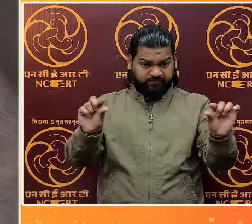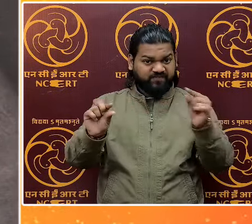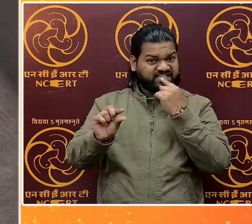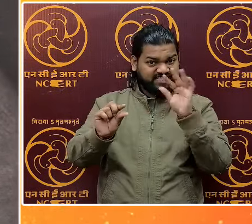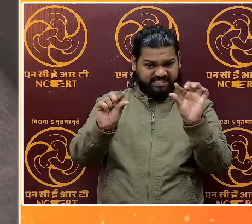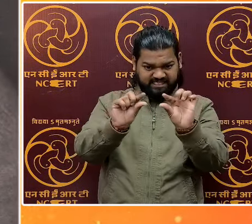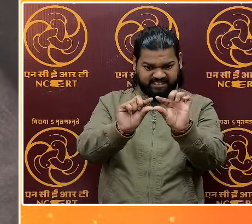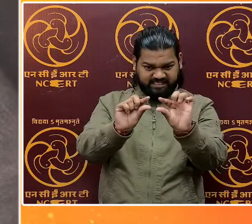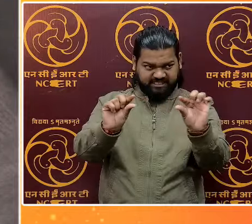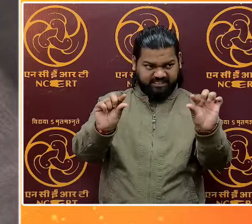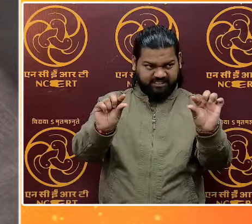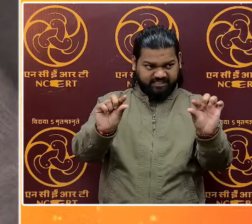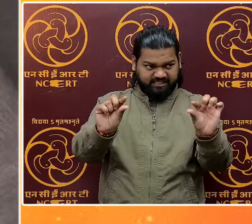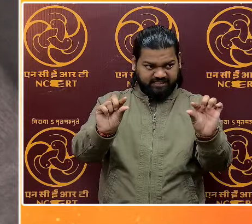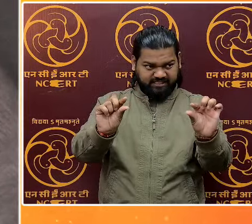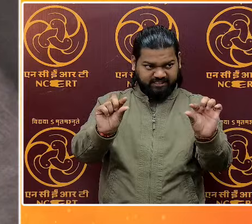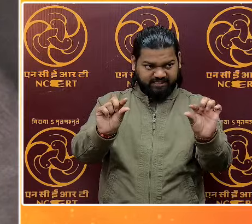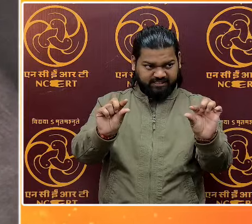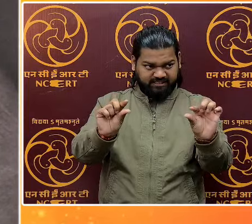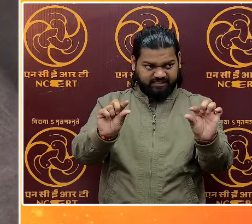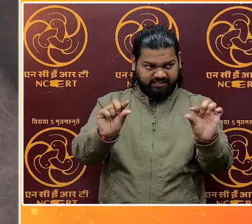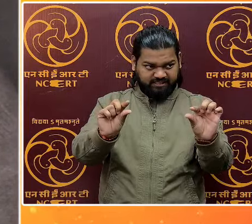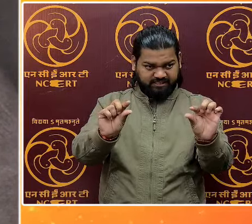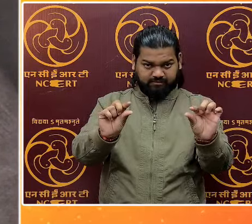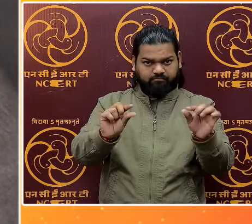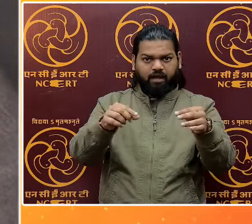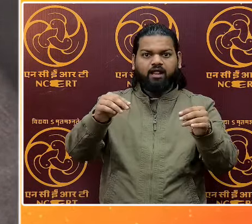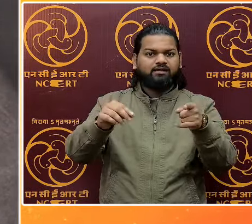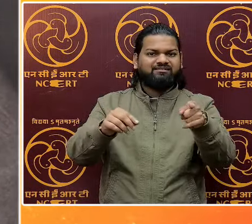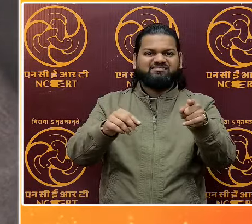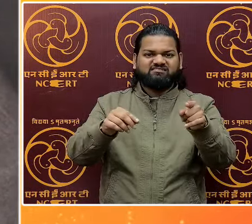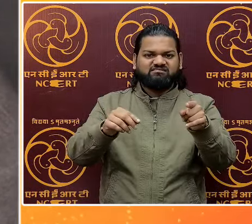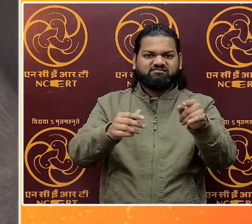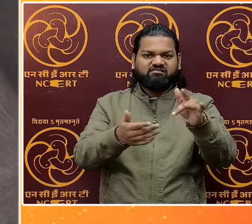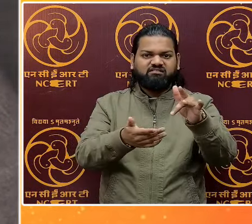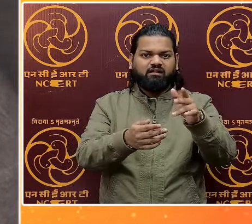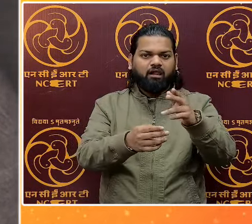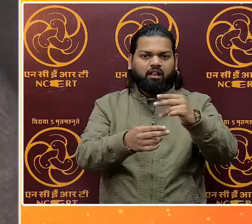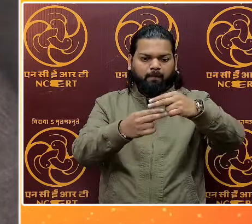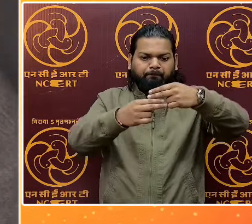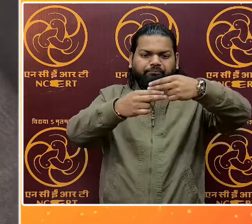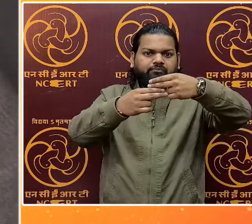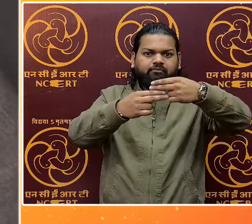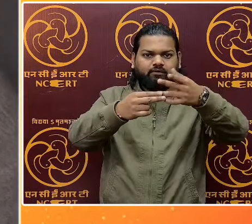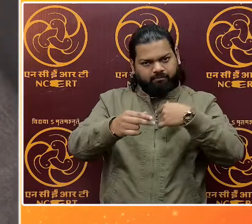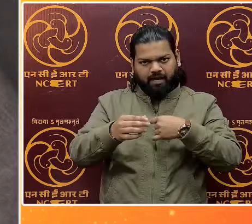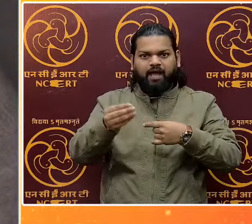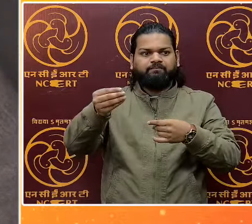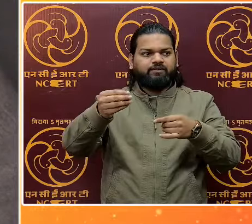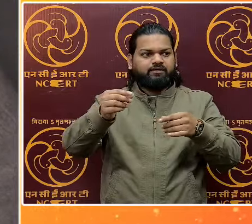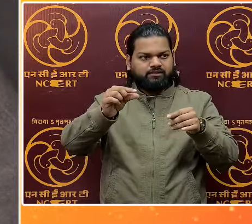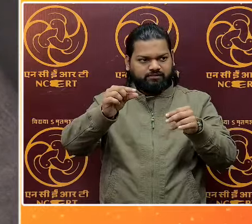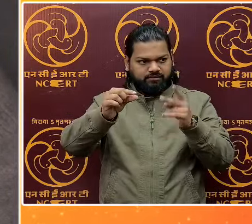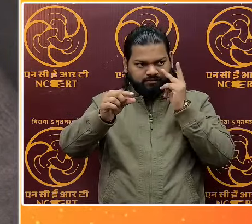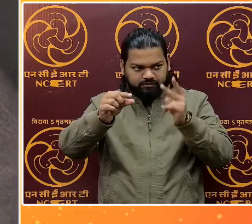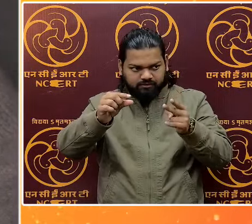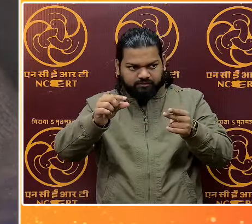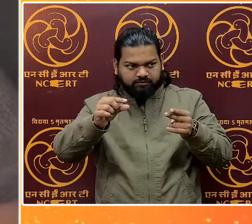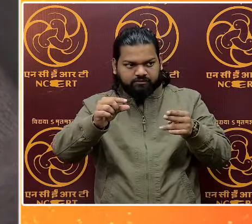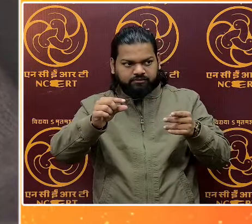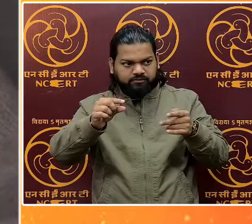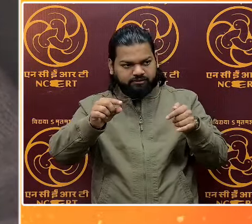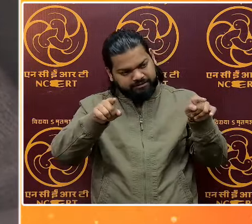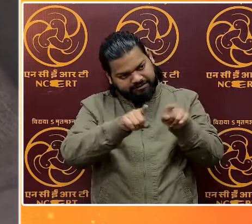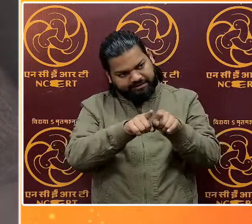over here. It is not getting supported. I will hold it in my hand only, right. So, this is what is the experimental setup where we verify the